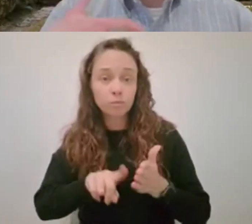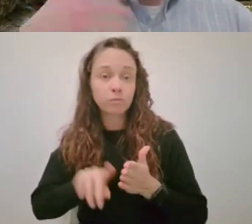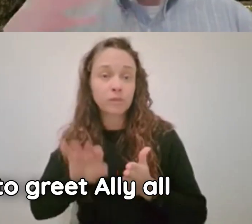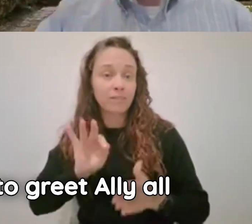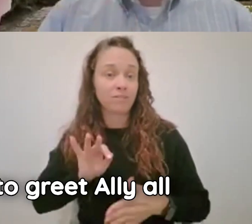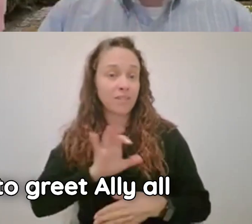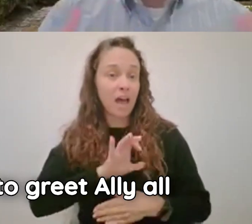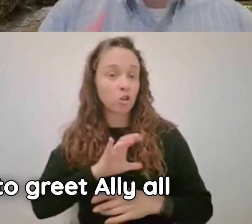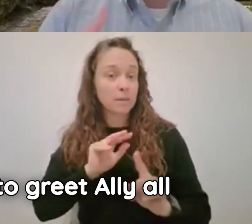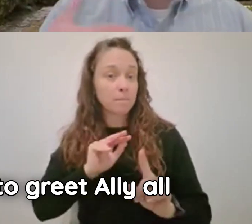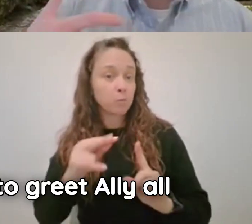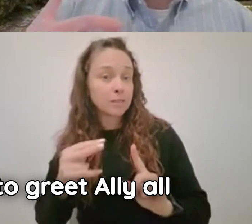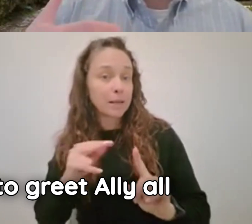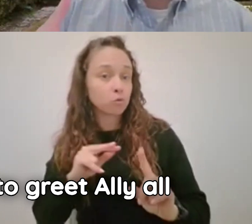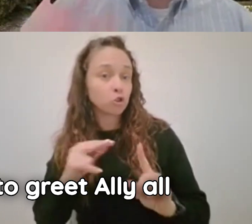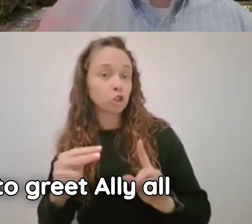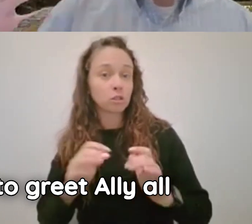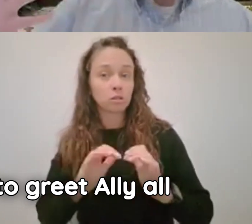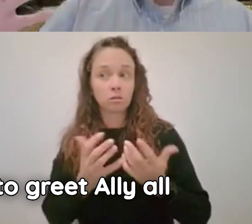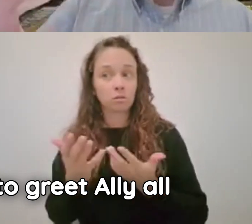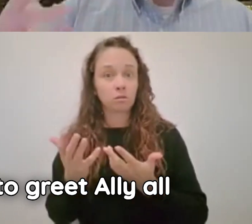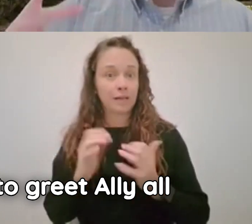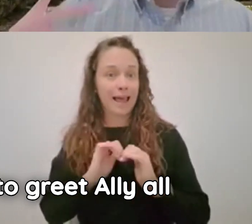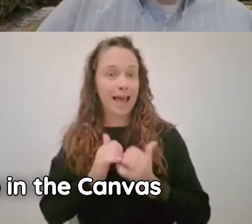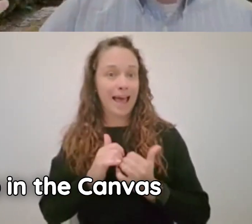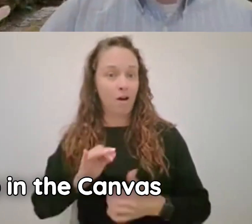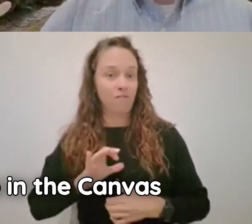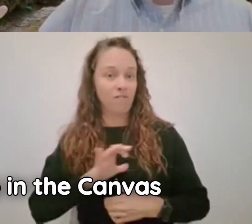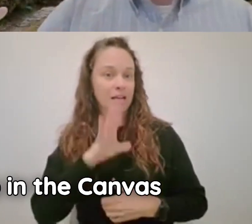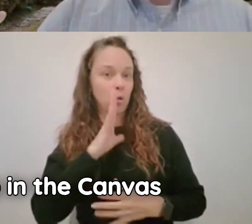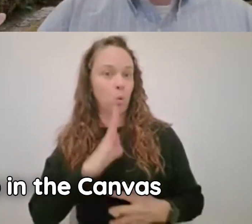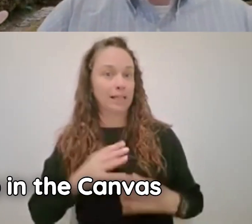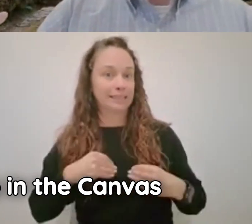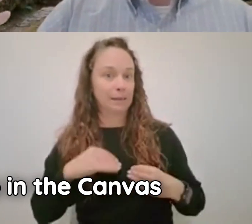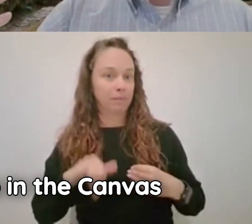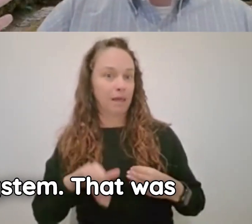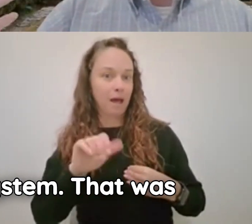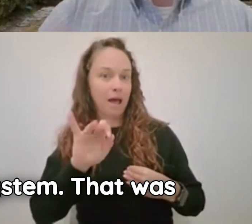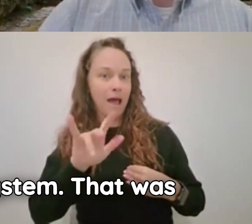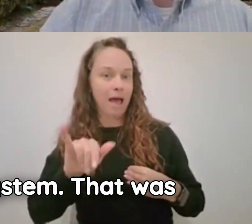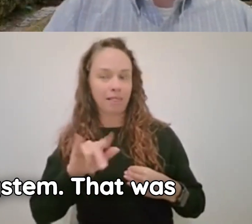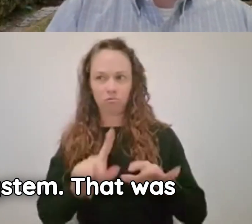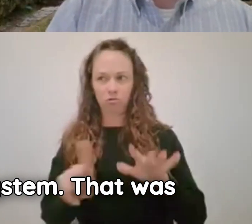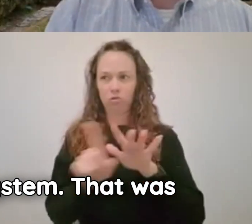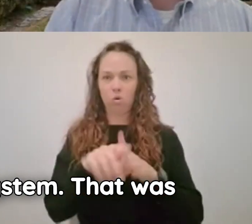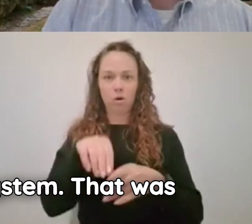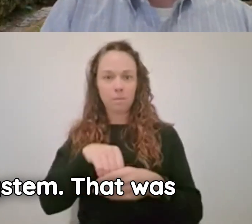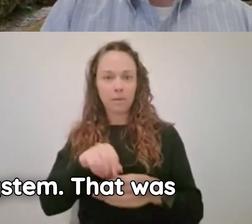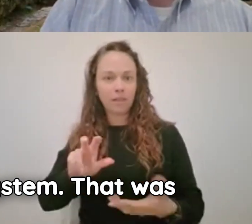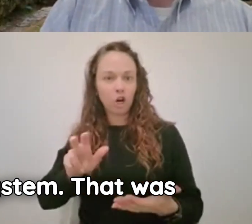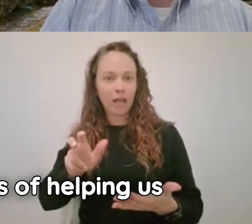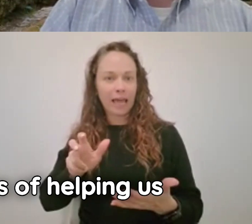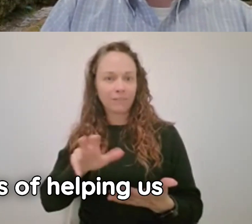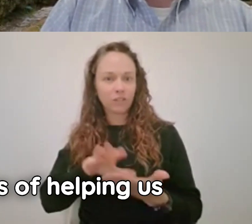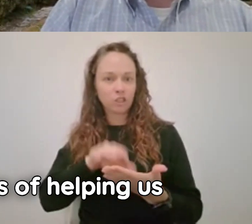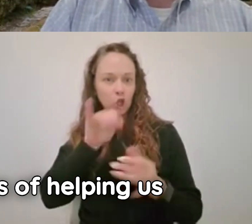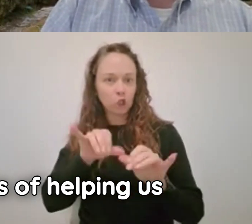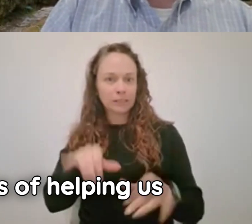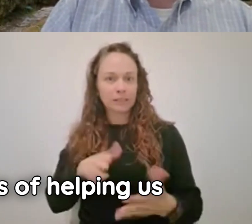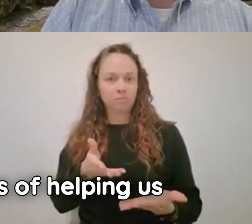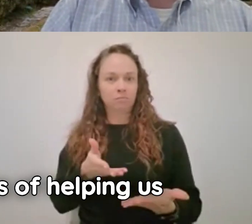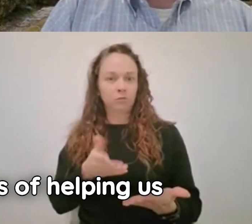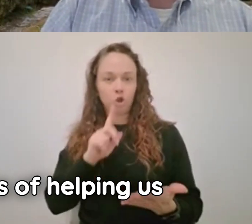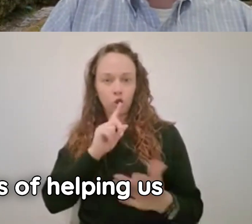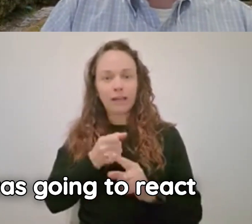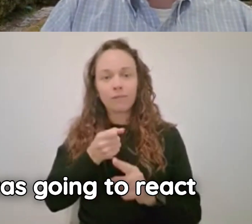perceptions of how faculty were going to greet Ally all of a sudden showing up in the Canvas learning management system. That was really